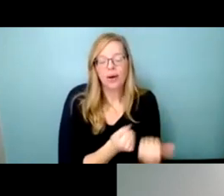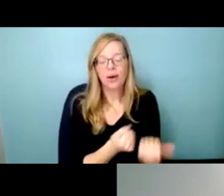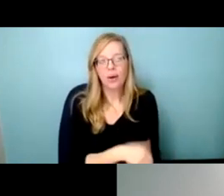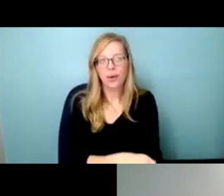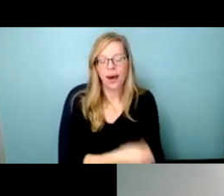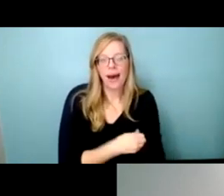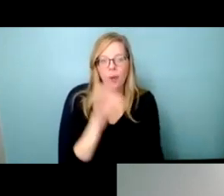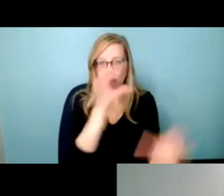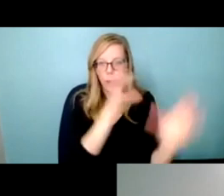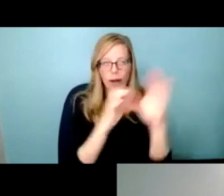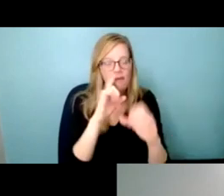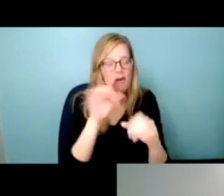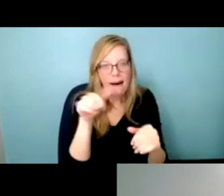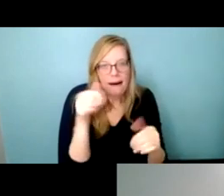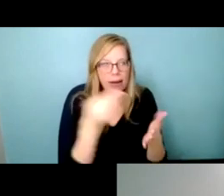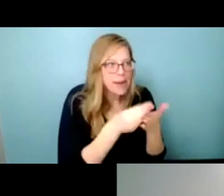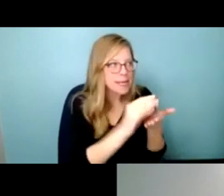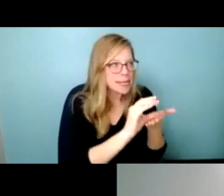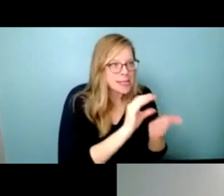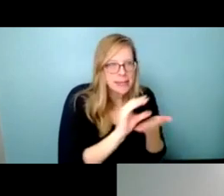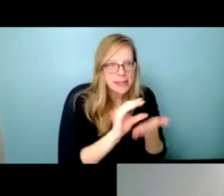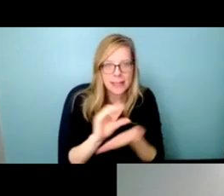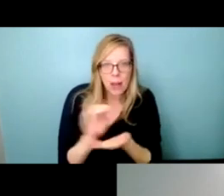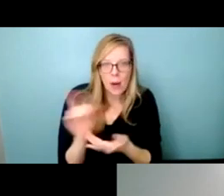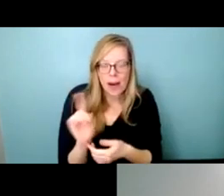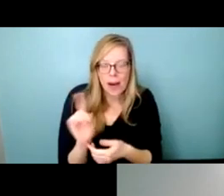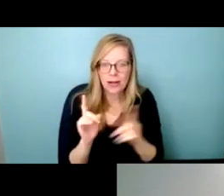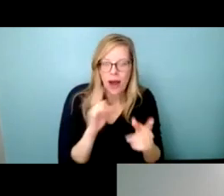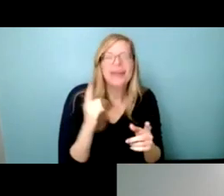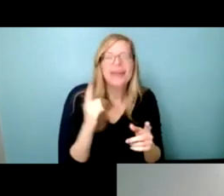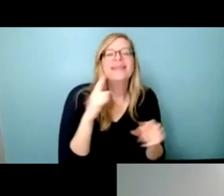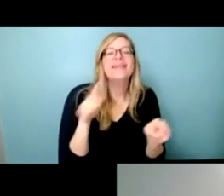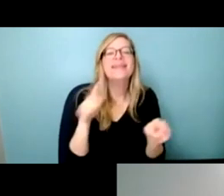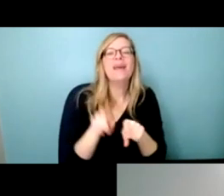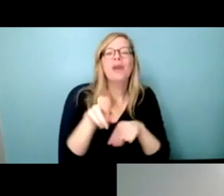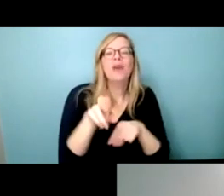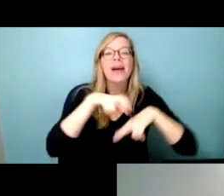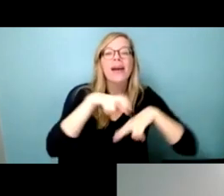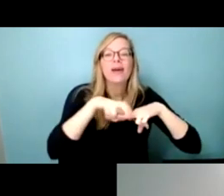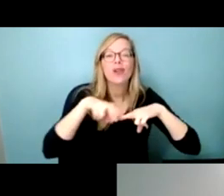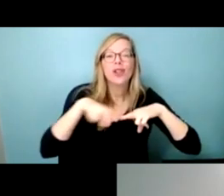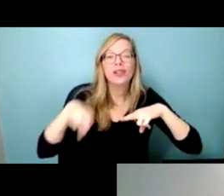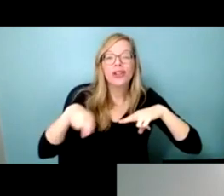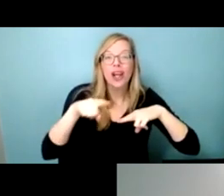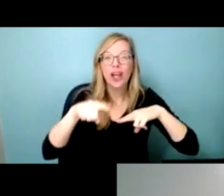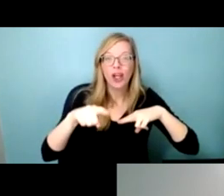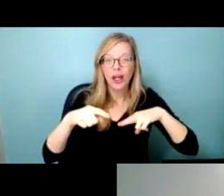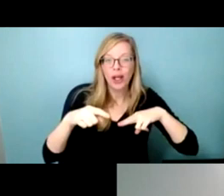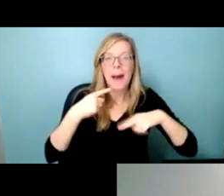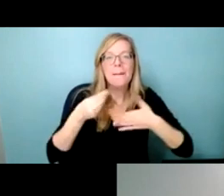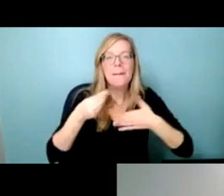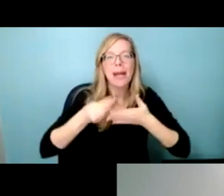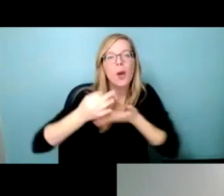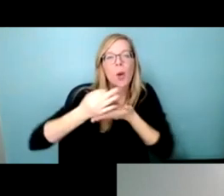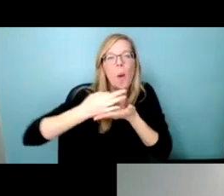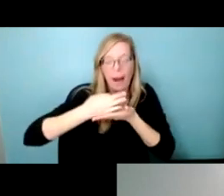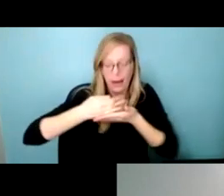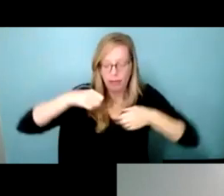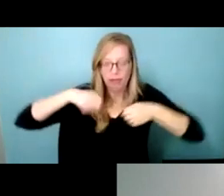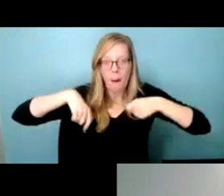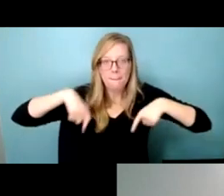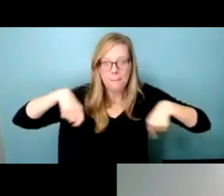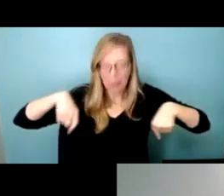looking for change in your couch. you try to put all that money together from different places. So